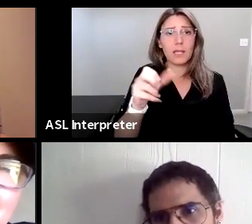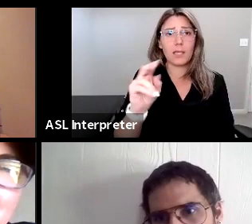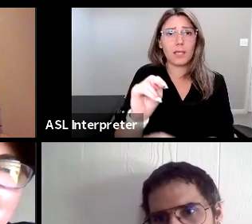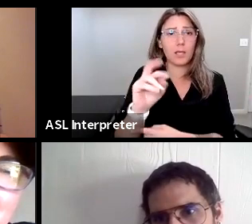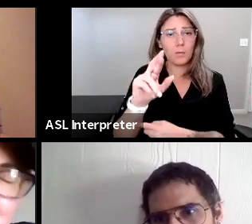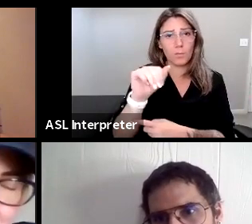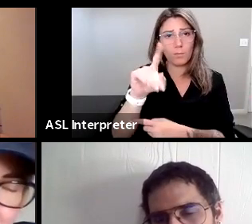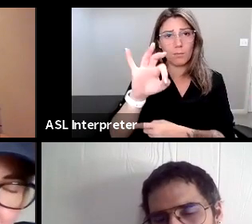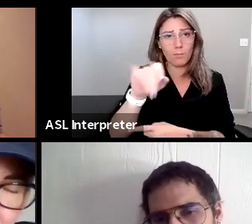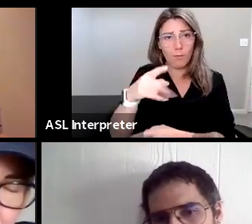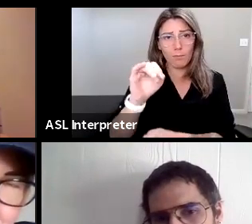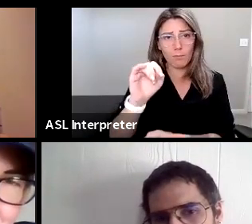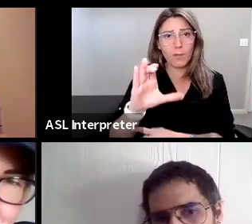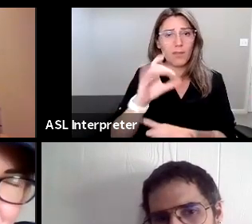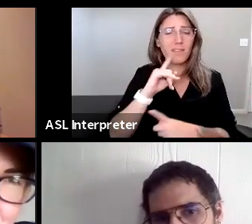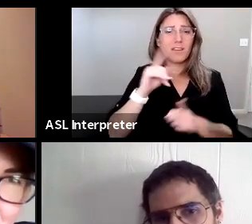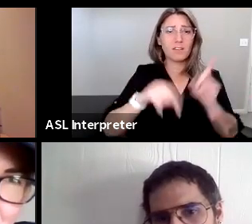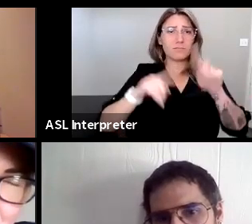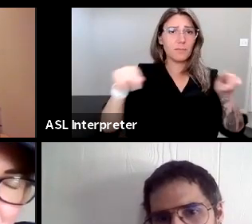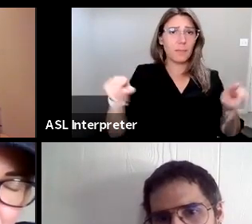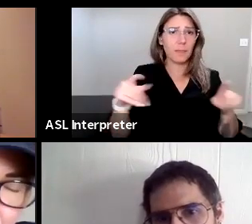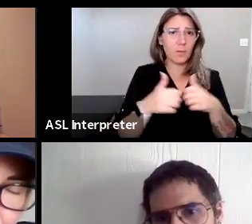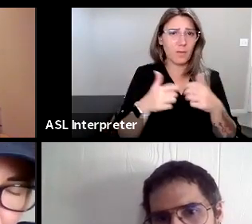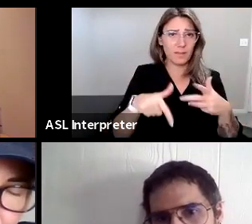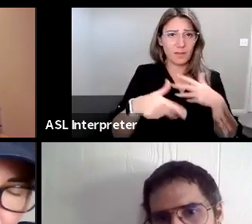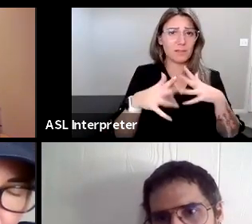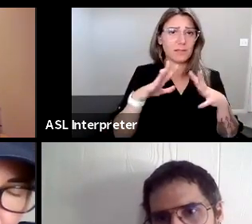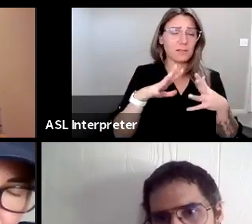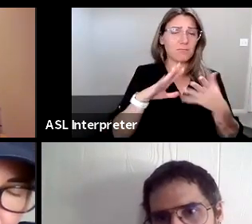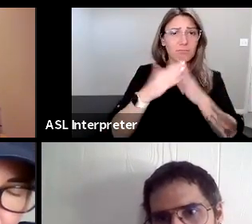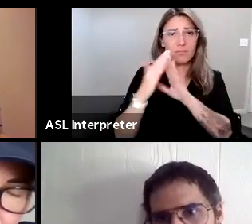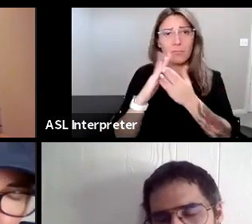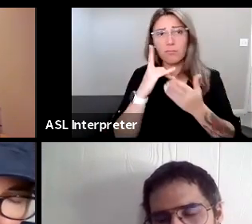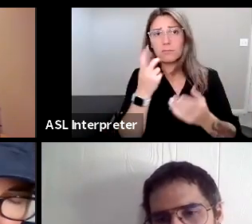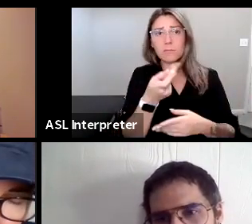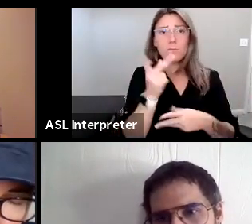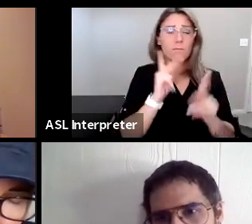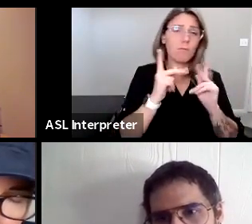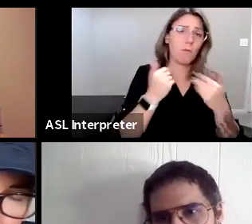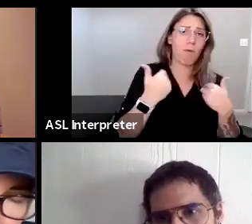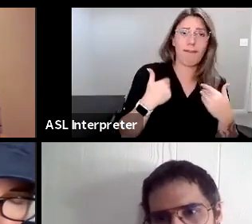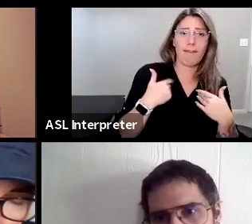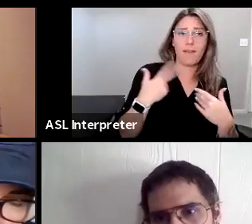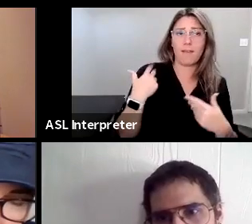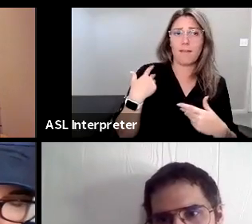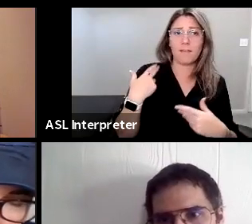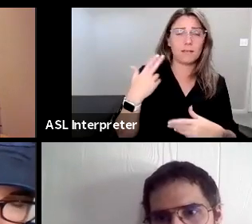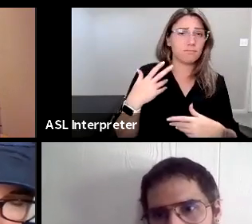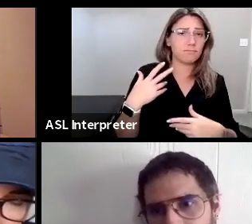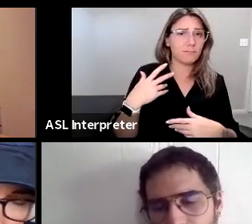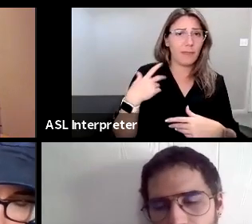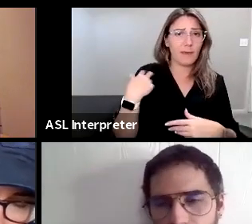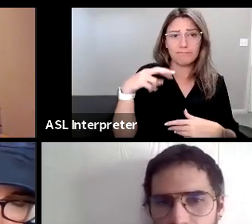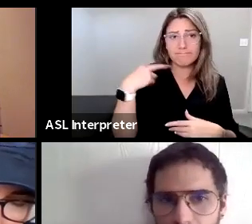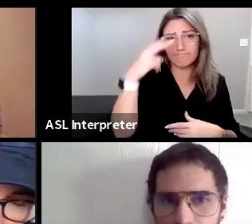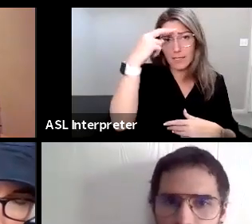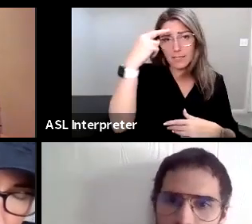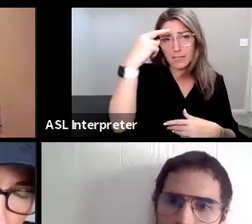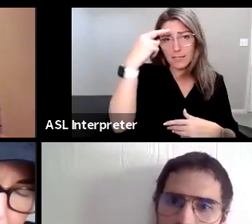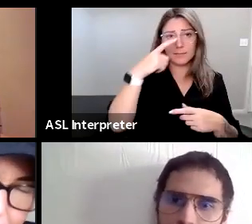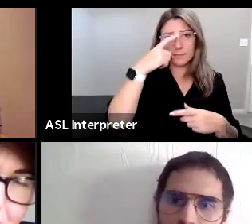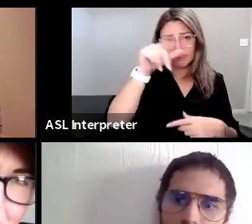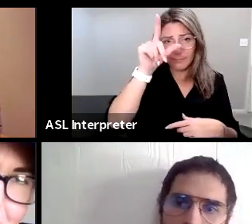to that diversity about this community, that some people you might, have the Hispanic or Latino, but then the race